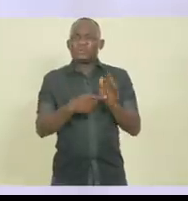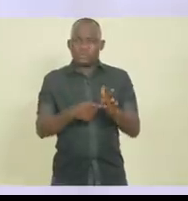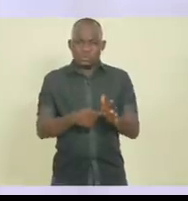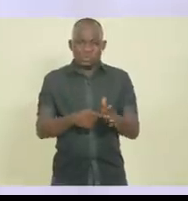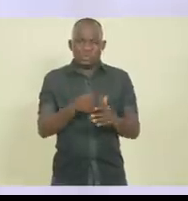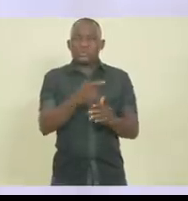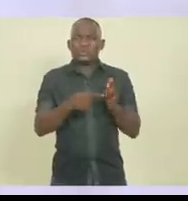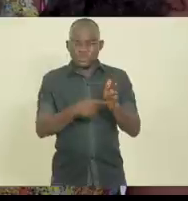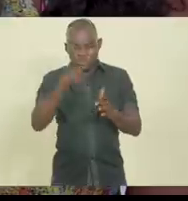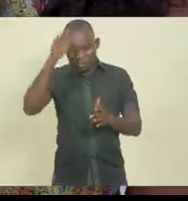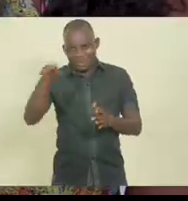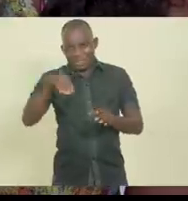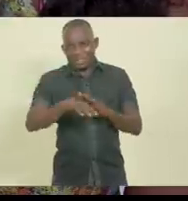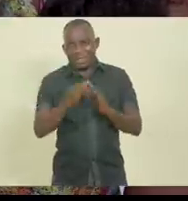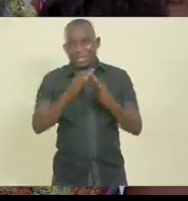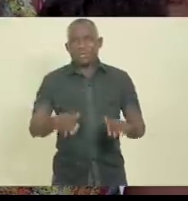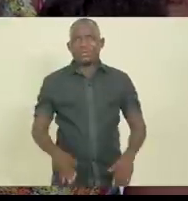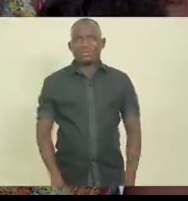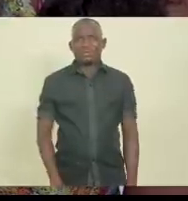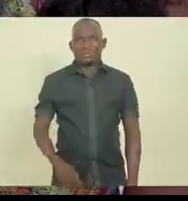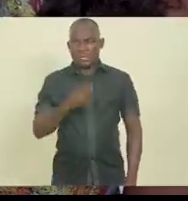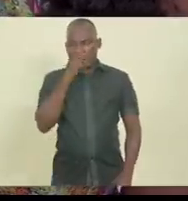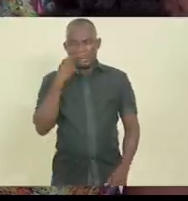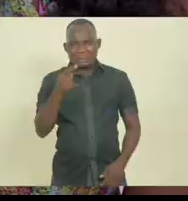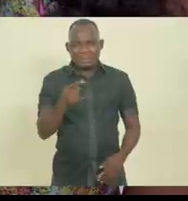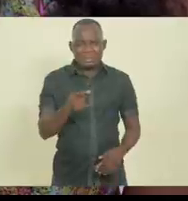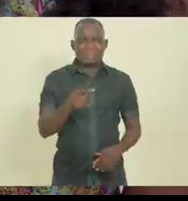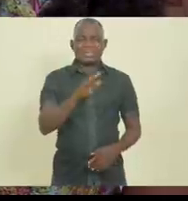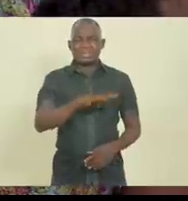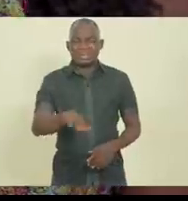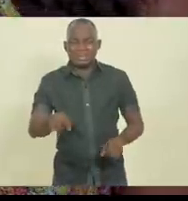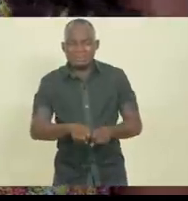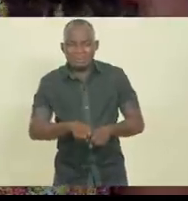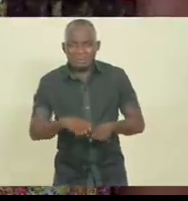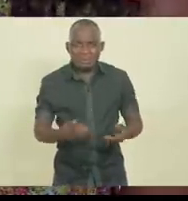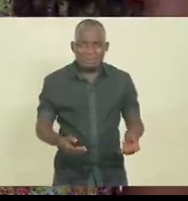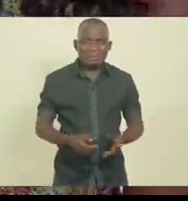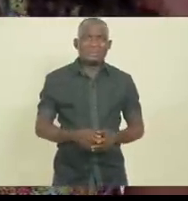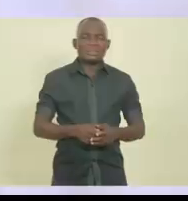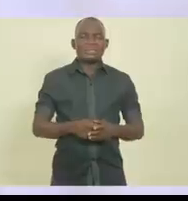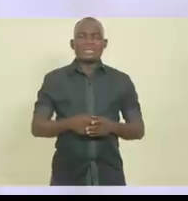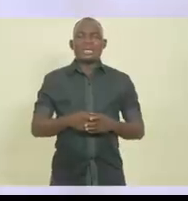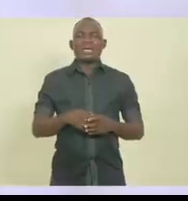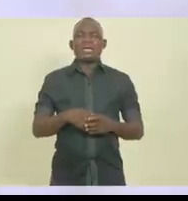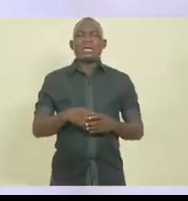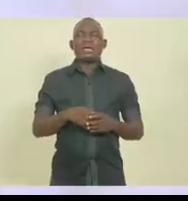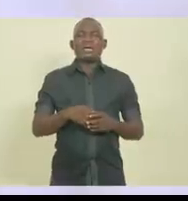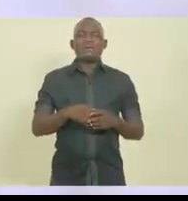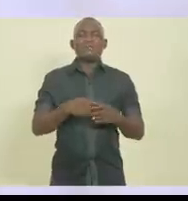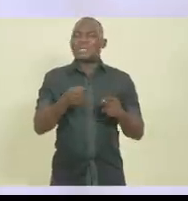kind of signs? Just some kid stuff, like children's shoes, like cereal.